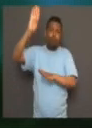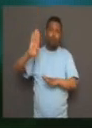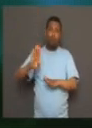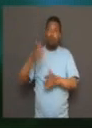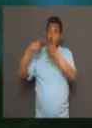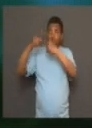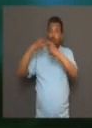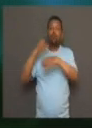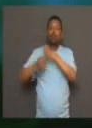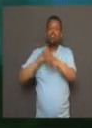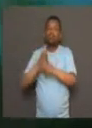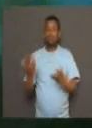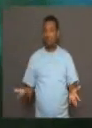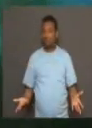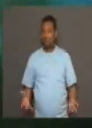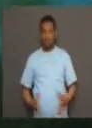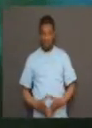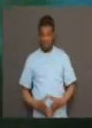years to come.